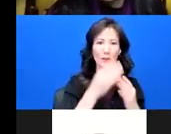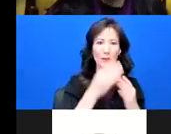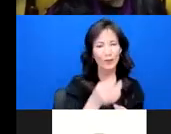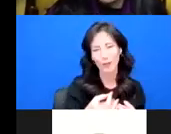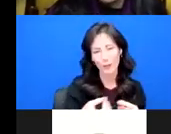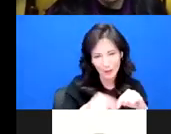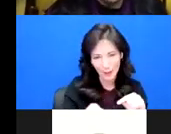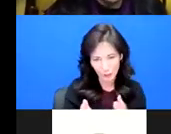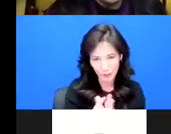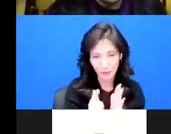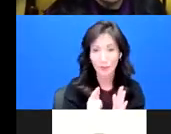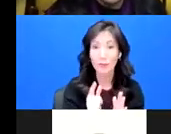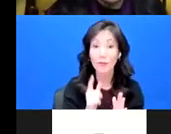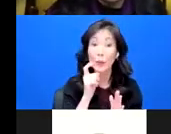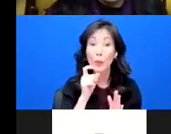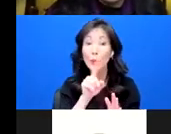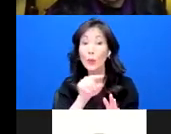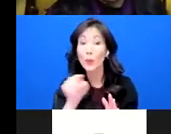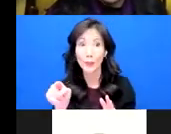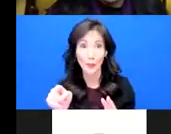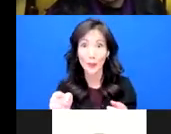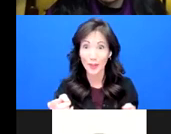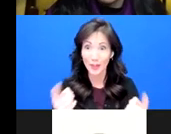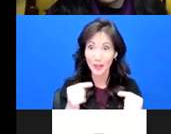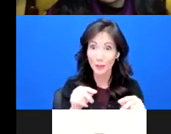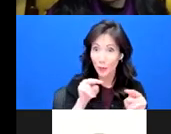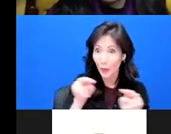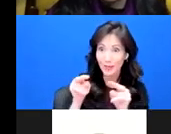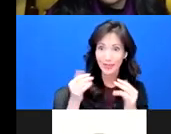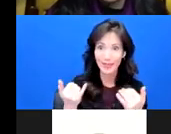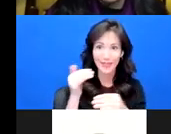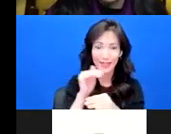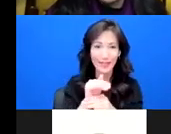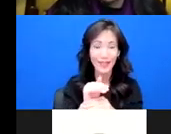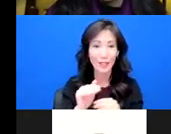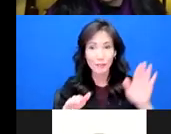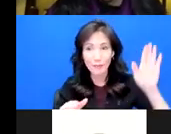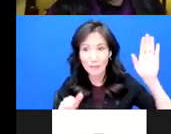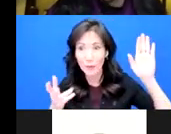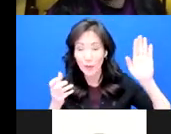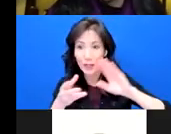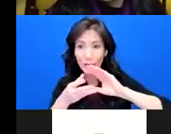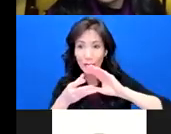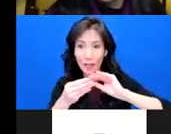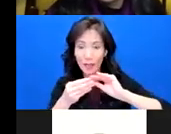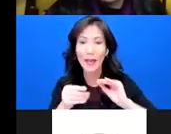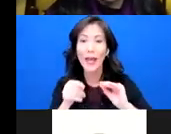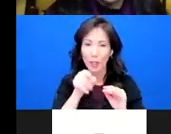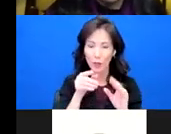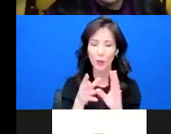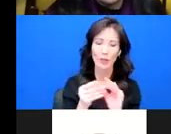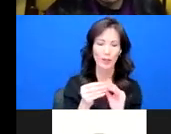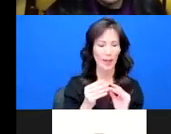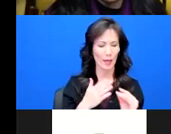thing that's really important to keep in mind is that if you are coming to give testimony and you say the entire district is